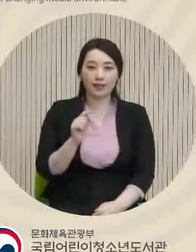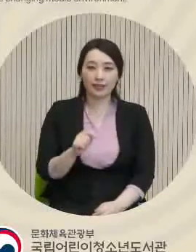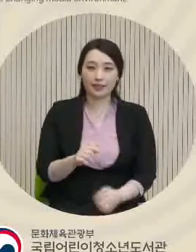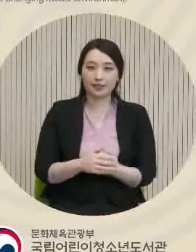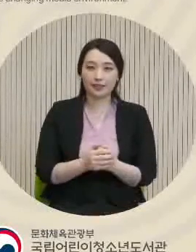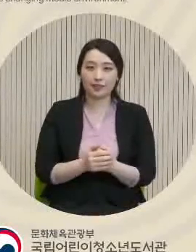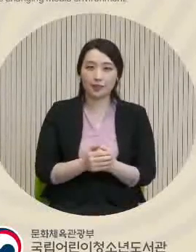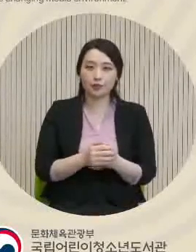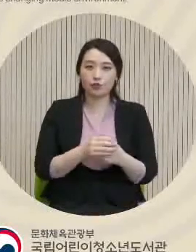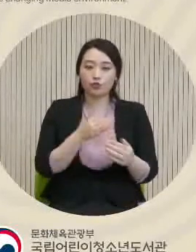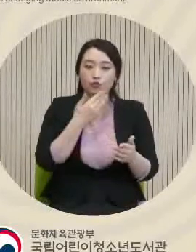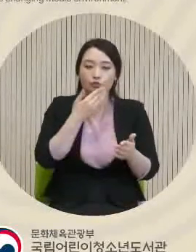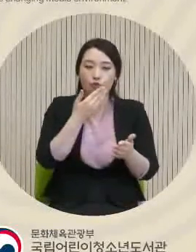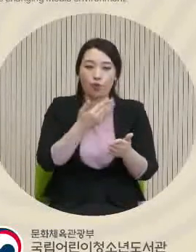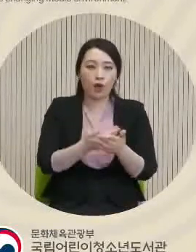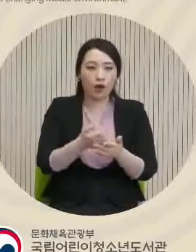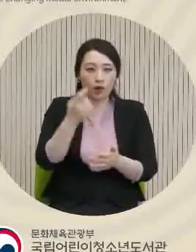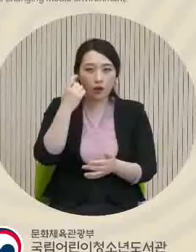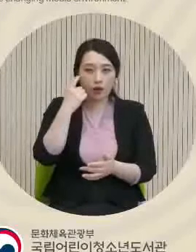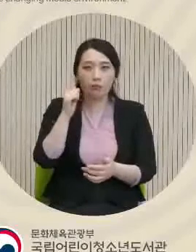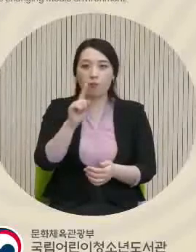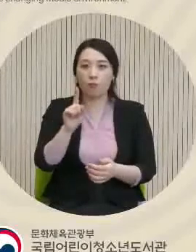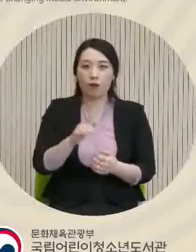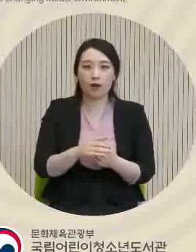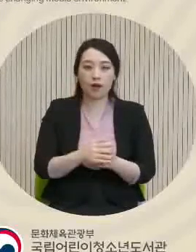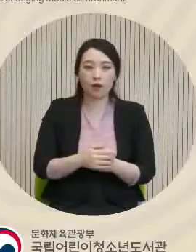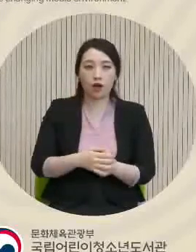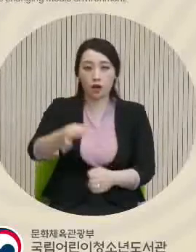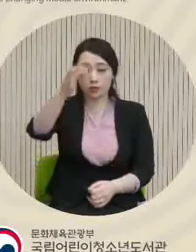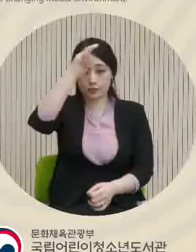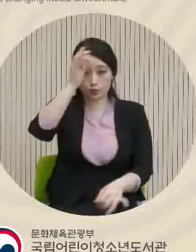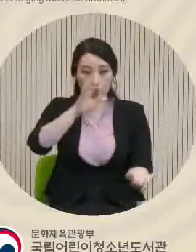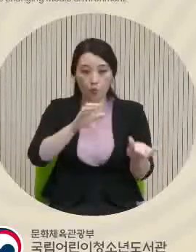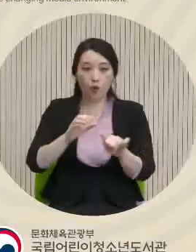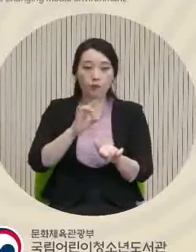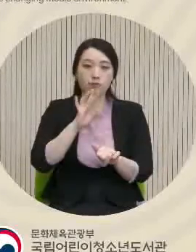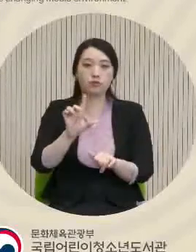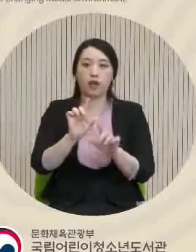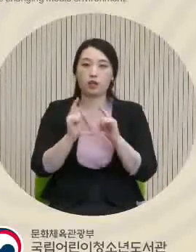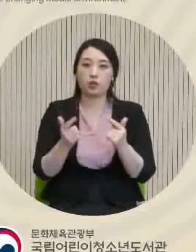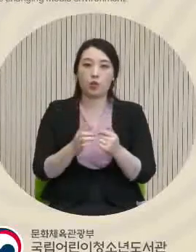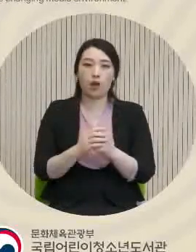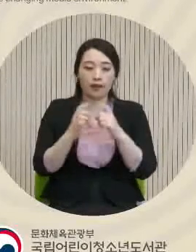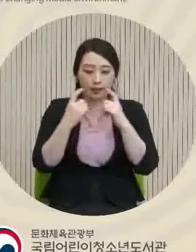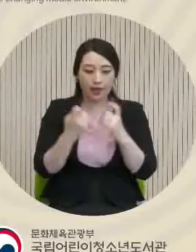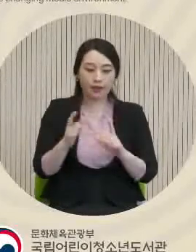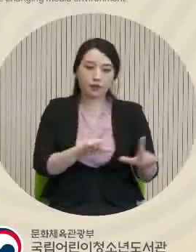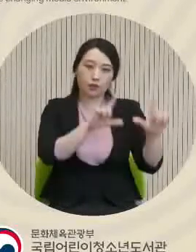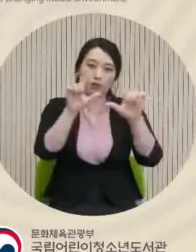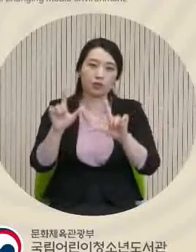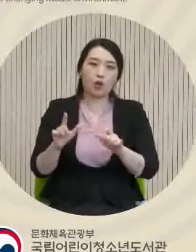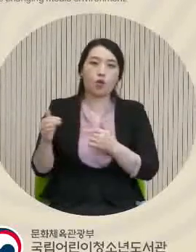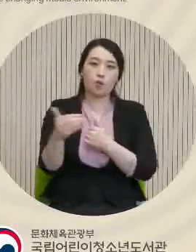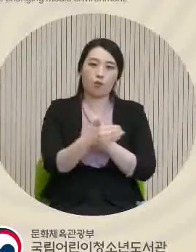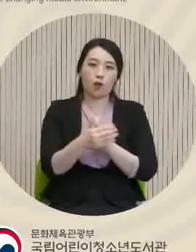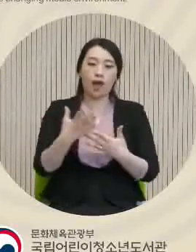their privacy. That is the important part of digital literacy. The technology is important, however, privacy is really